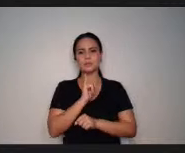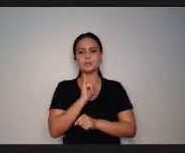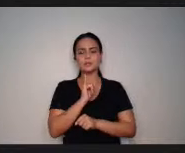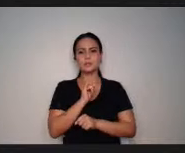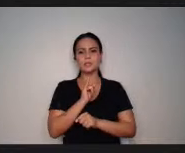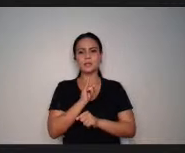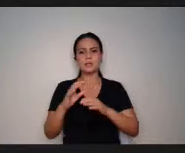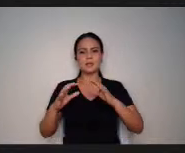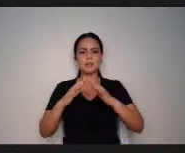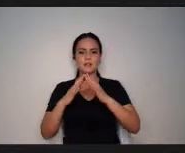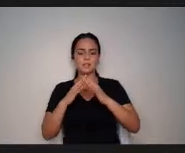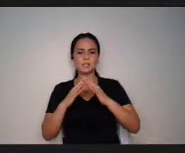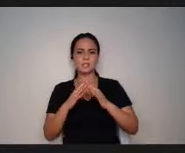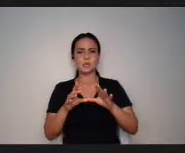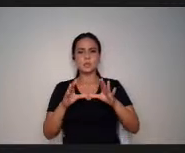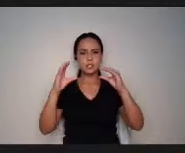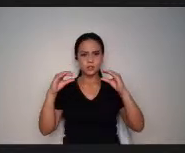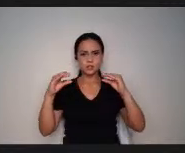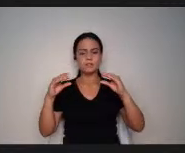research partnerships